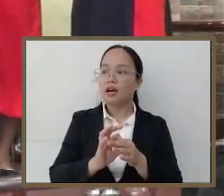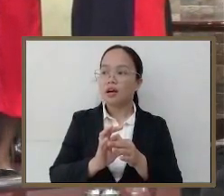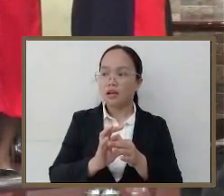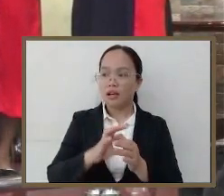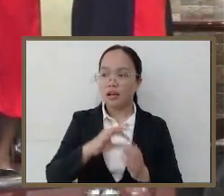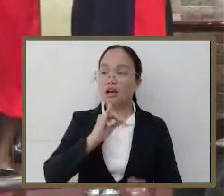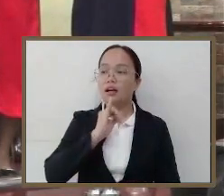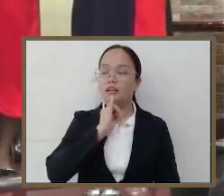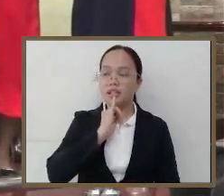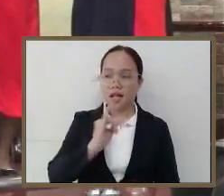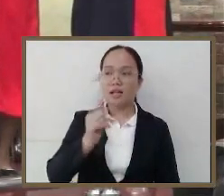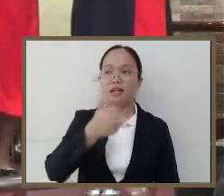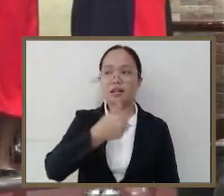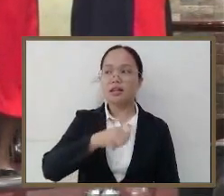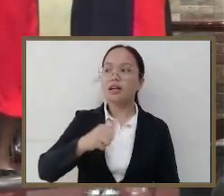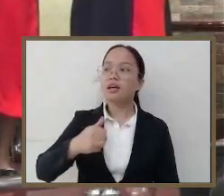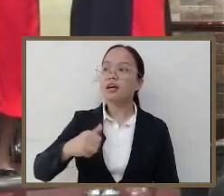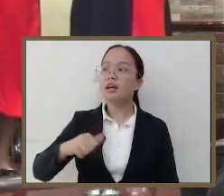of